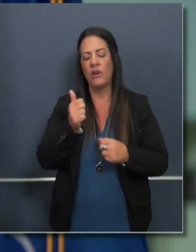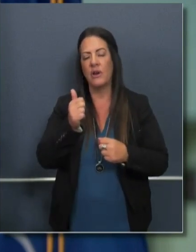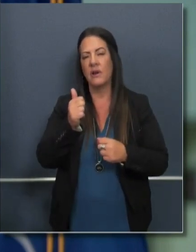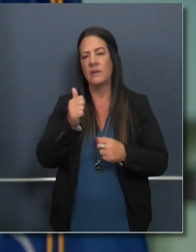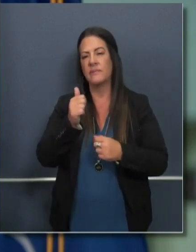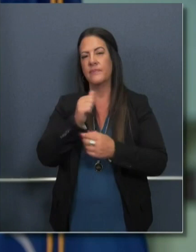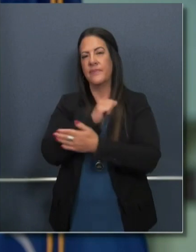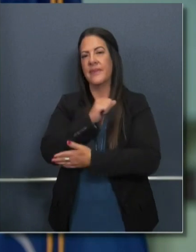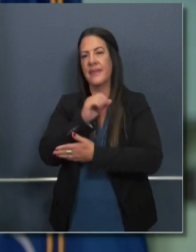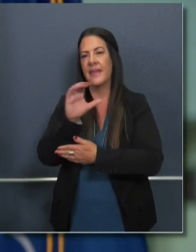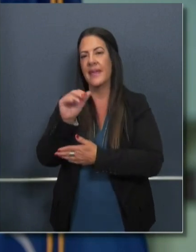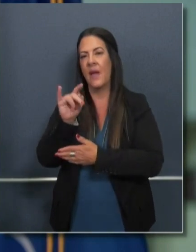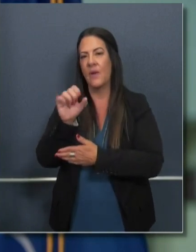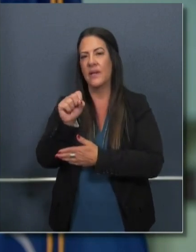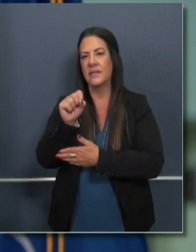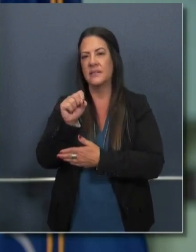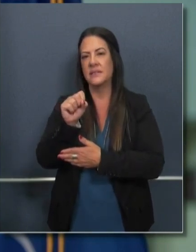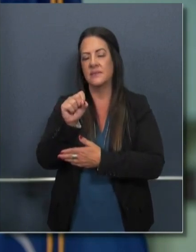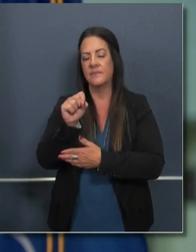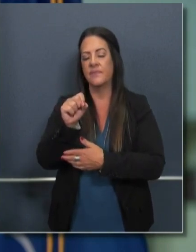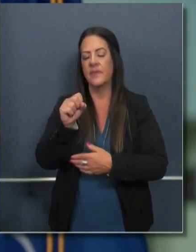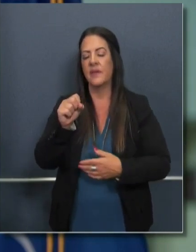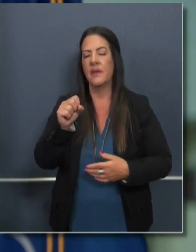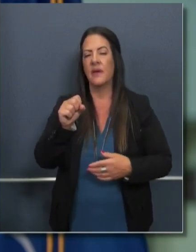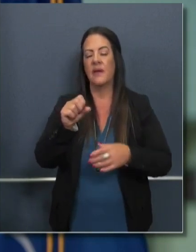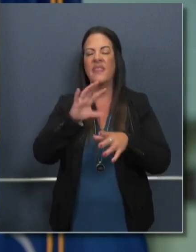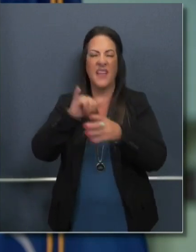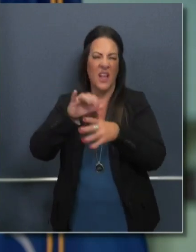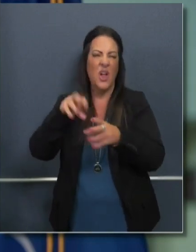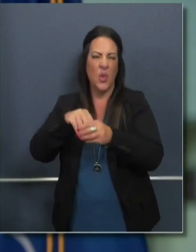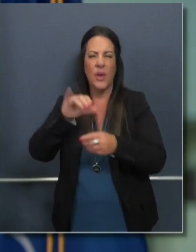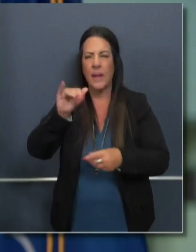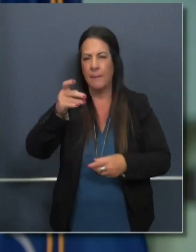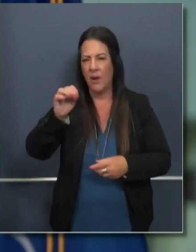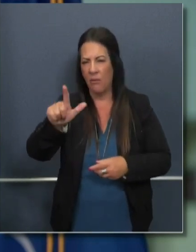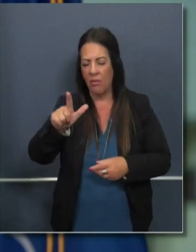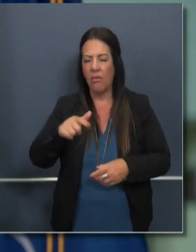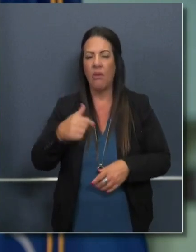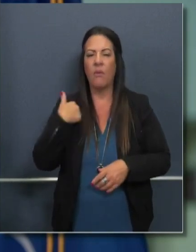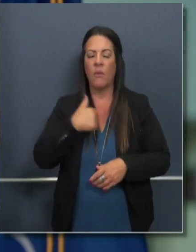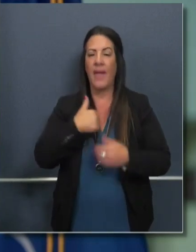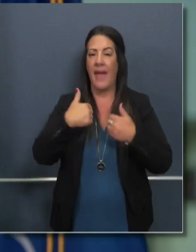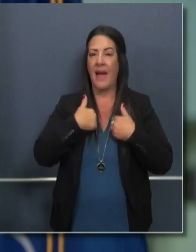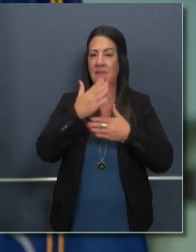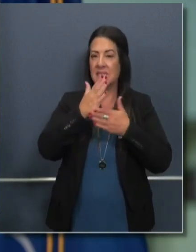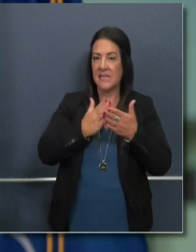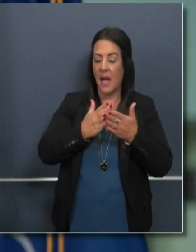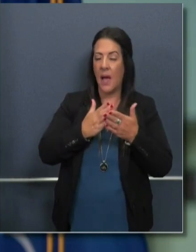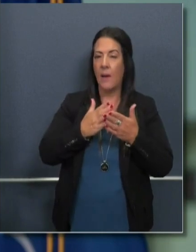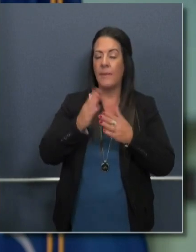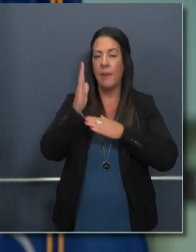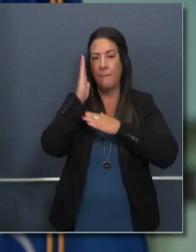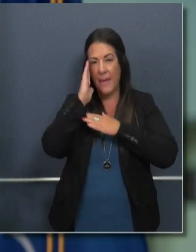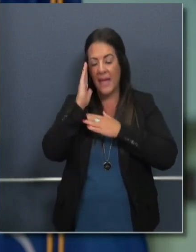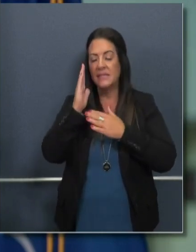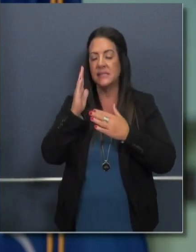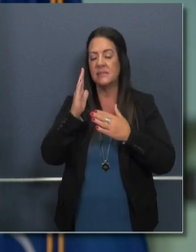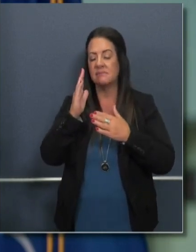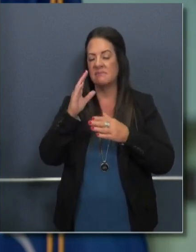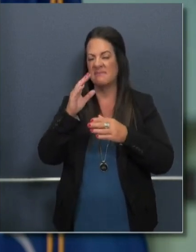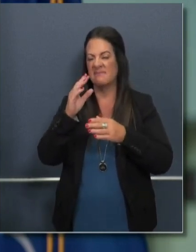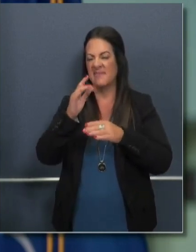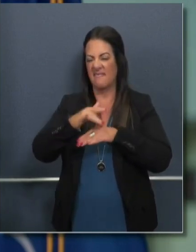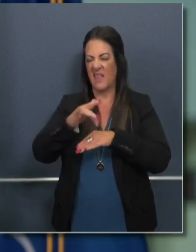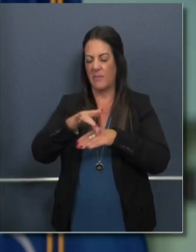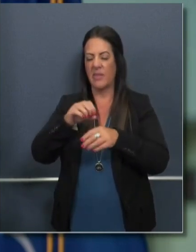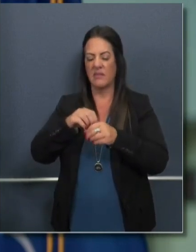including, by the way, the reason I'm bringing it up, Imperial County. We have beds being used in Imperial and San Mateo County, to connect the dot to the